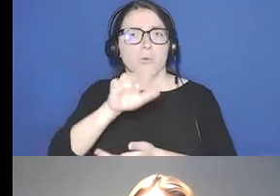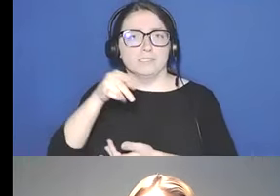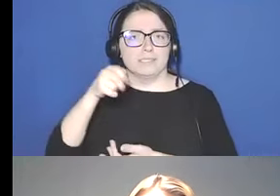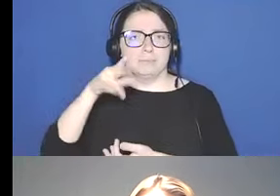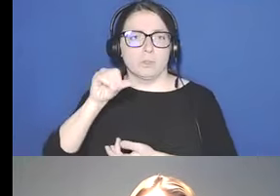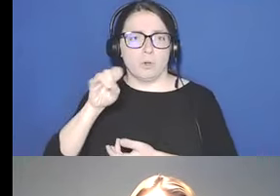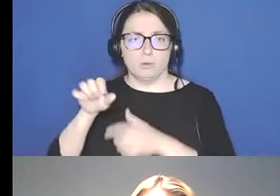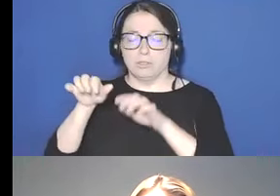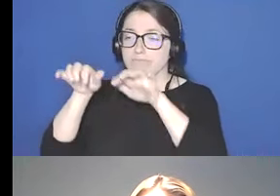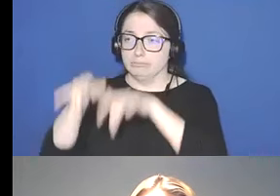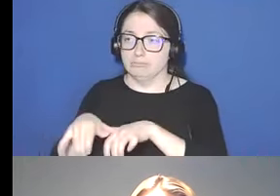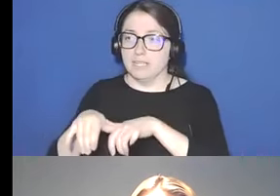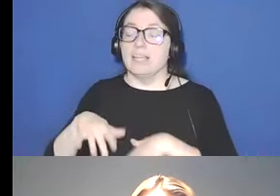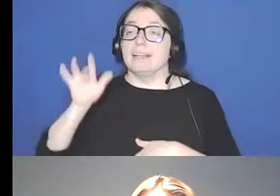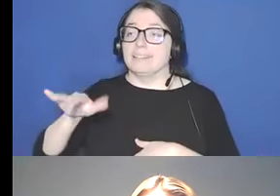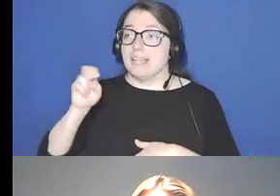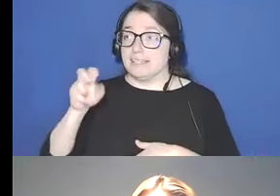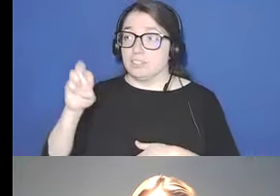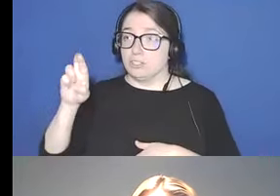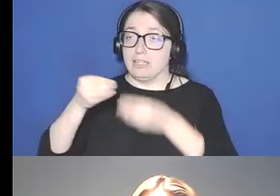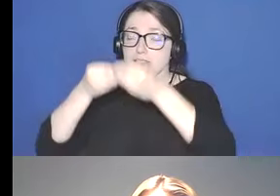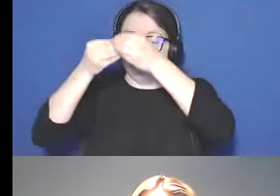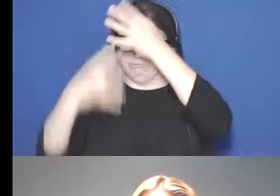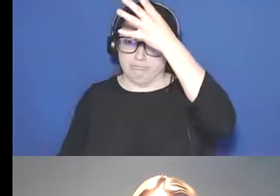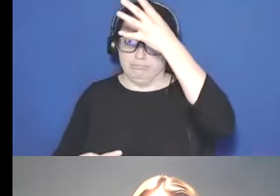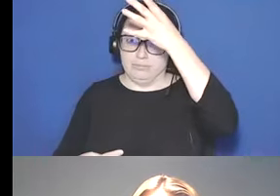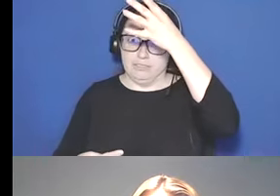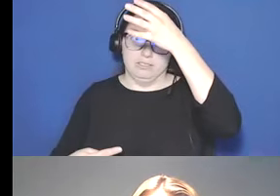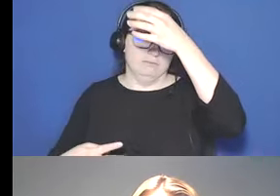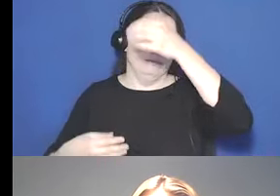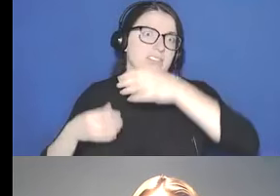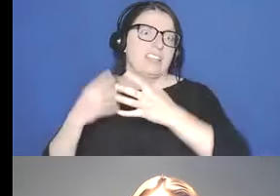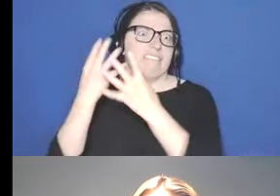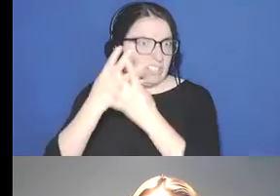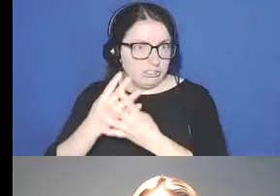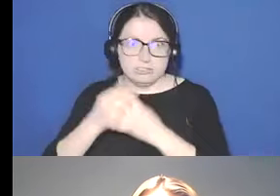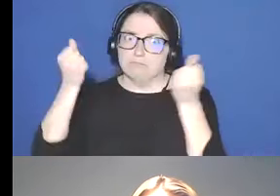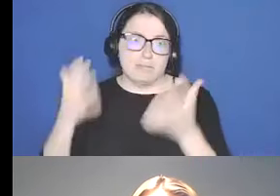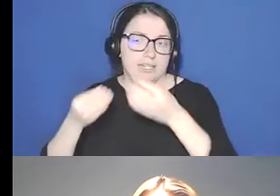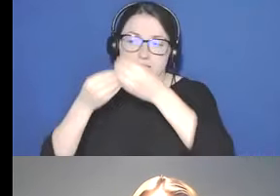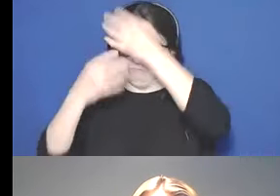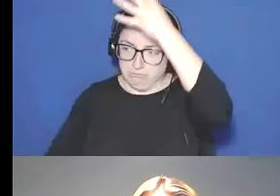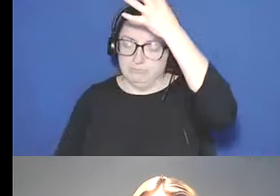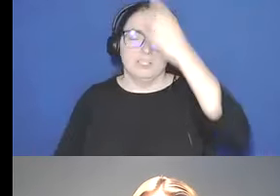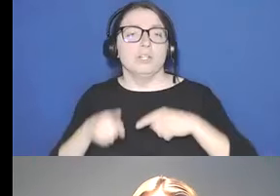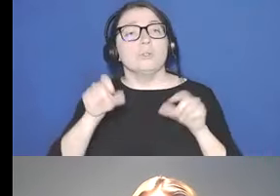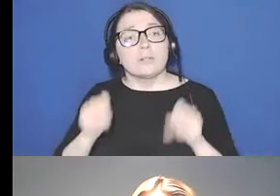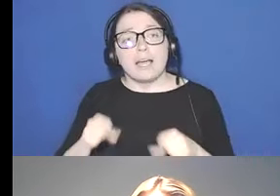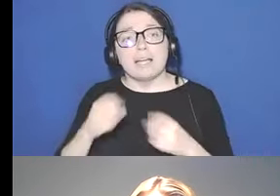you push enter, it takes you to a secondary page, and on that page, there's lots of filters. You can filter for